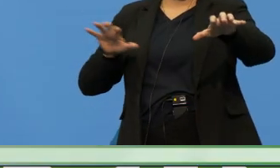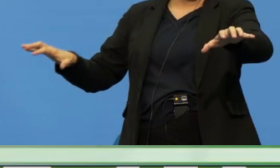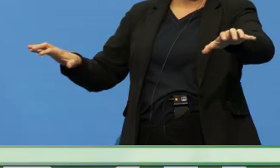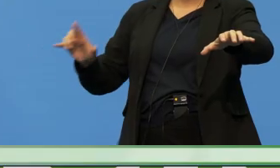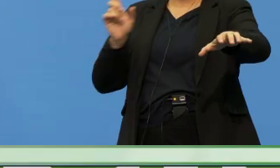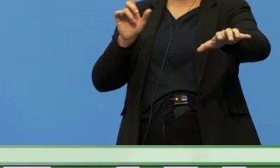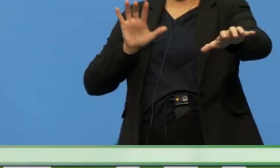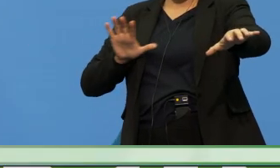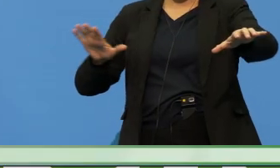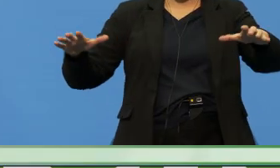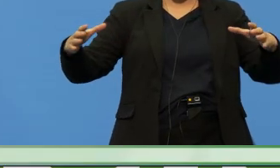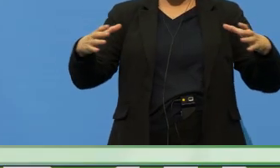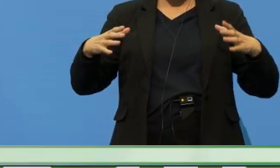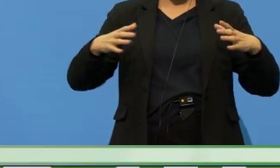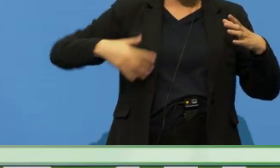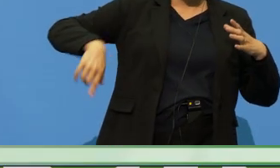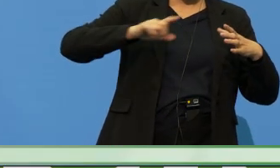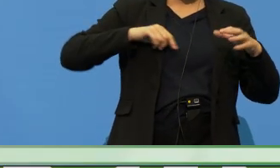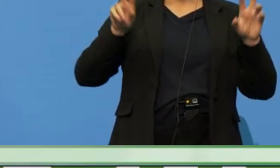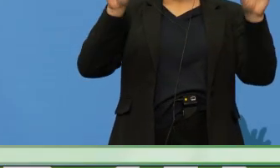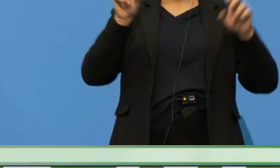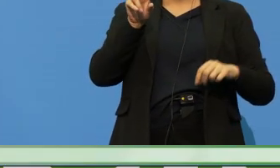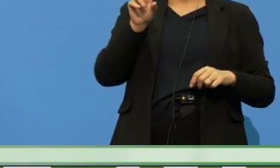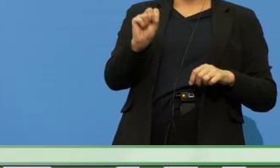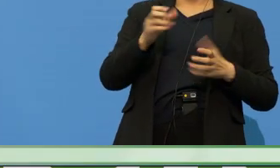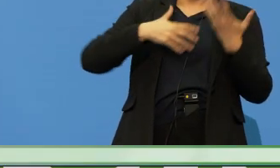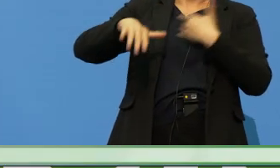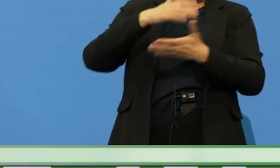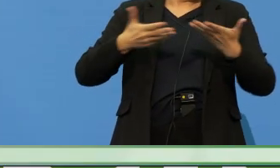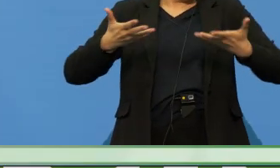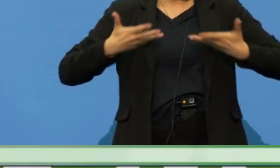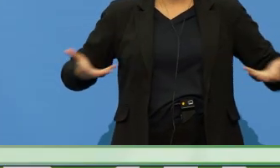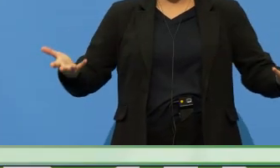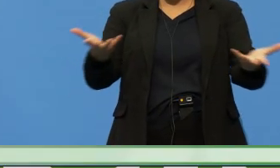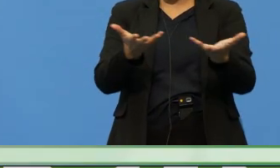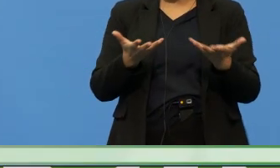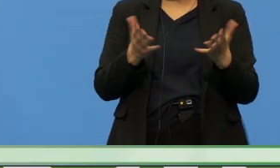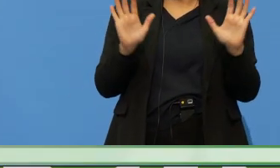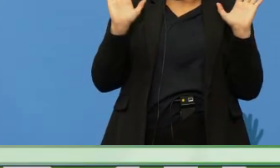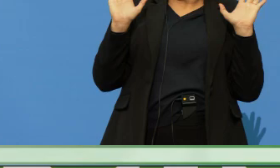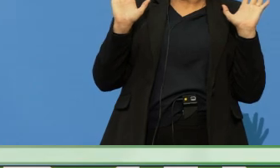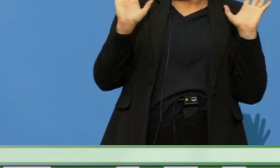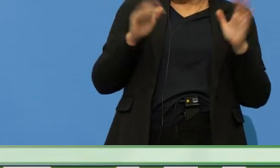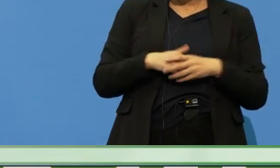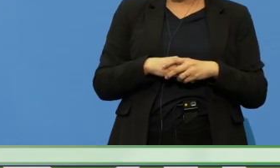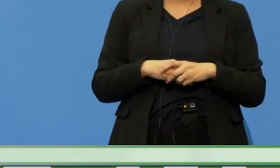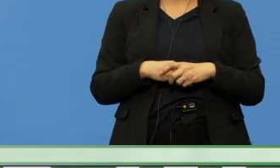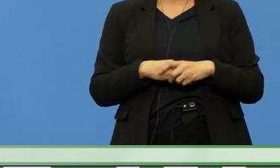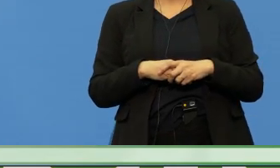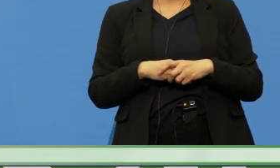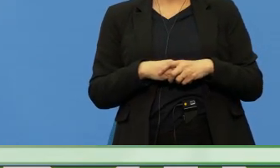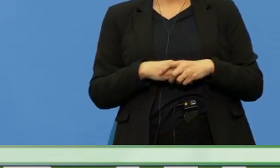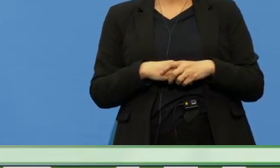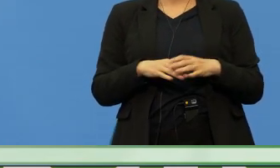because that's the core of the intention of the concept. This also means that